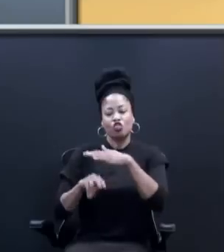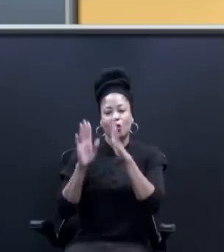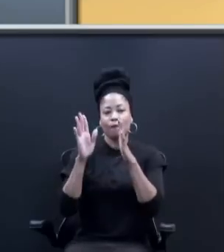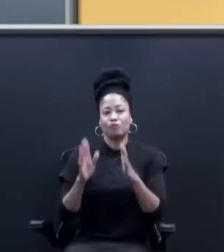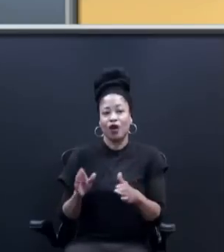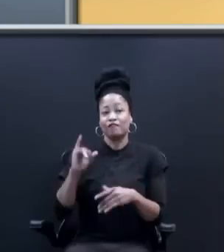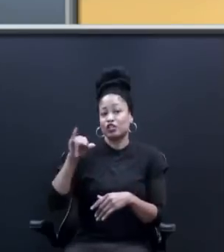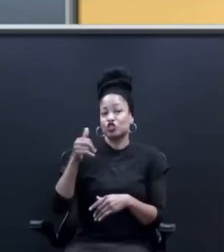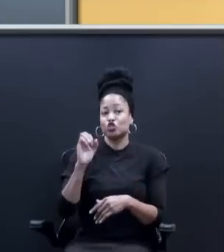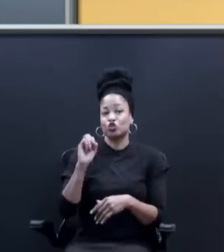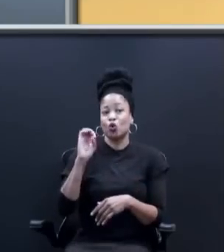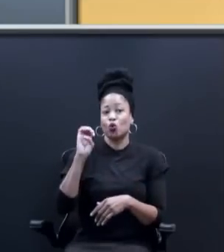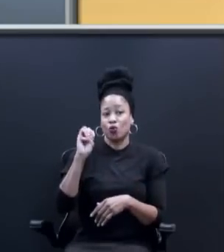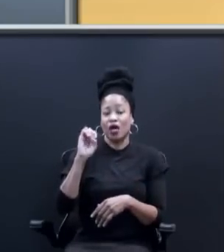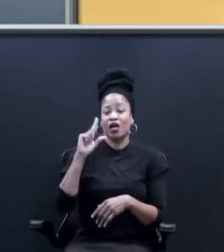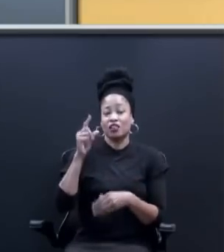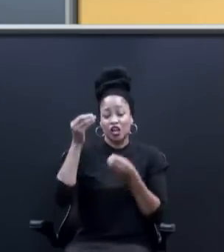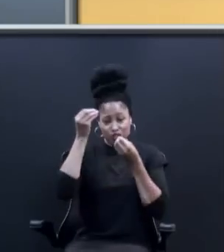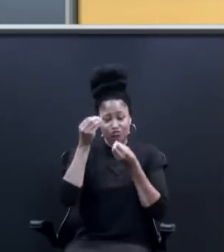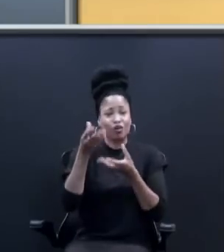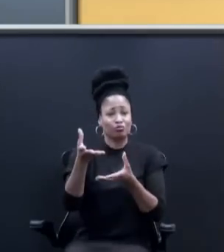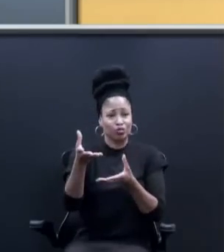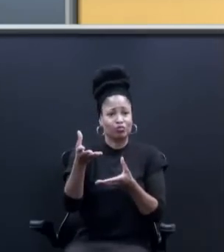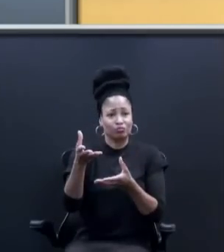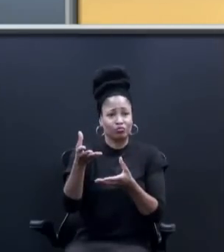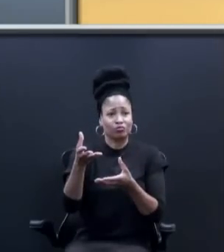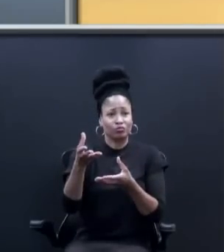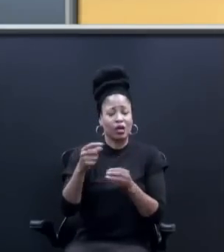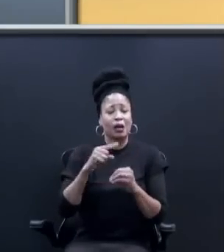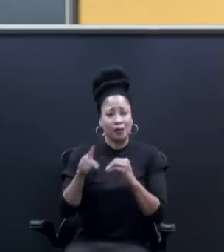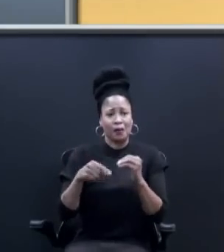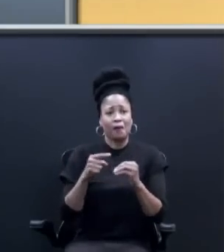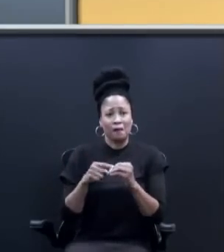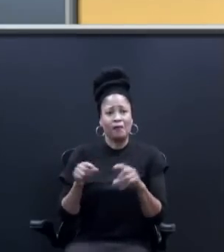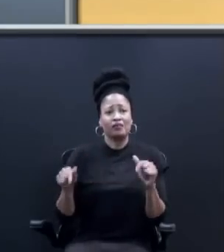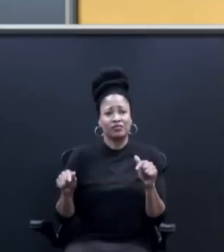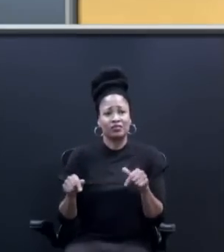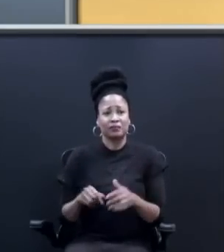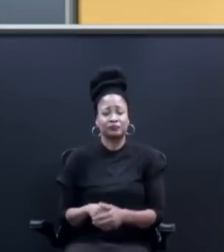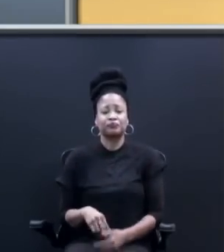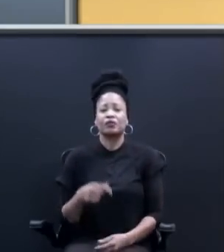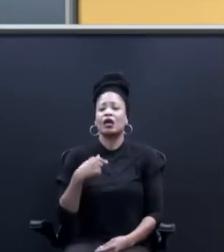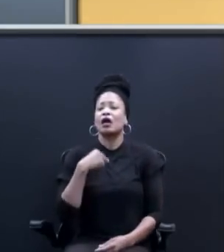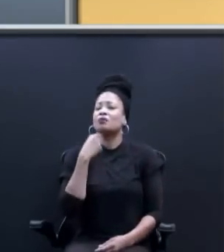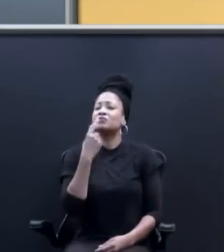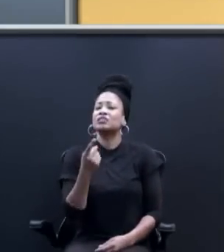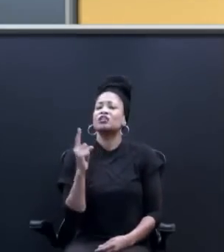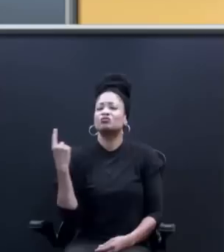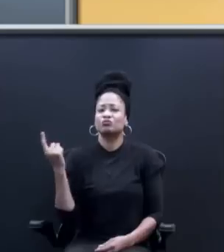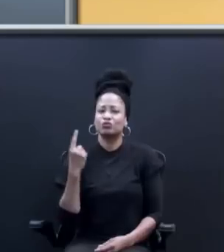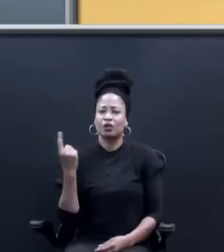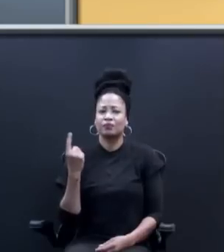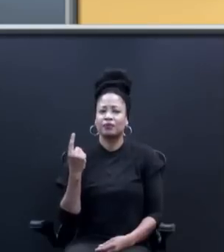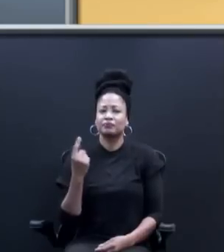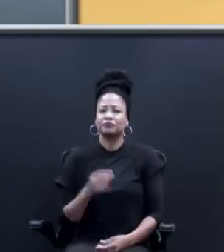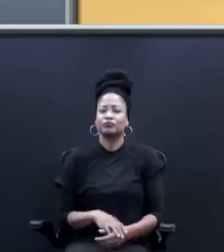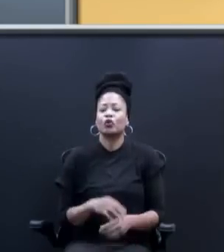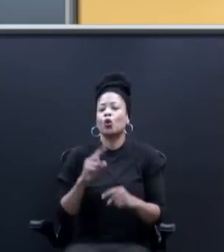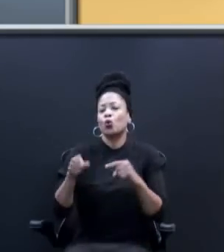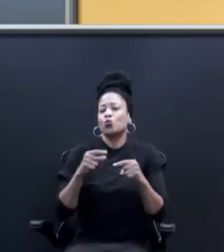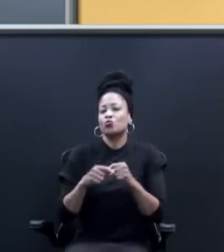prophets, that's why you get people saying, well, you know, the Old Testament been fulfilled. I'm going to tell you something. When the Old Testament is